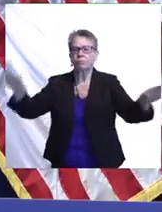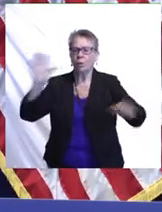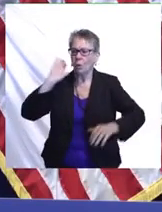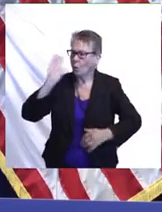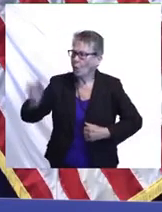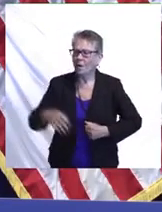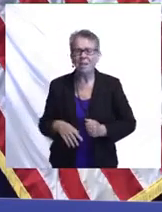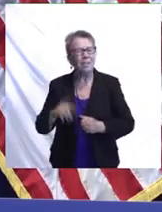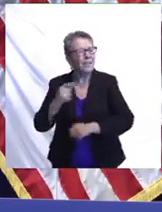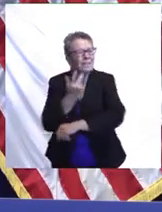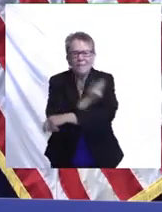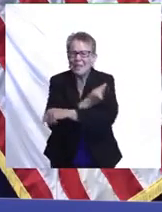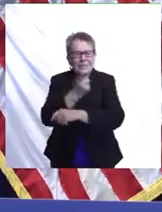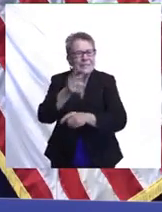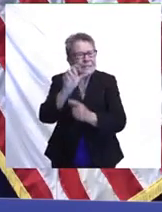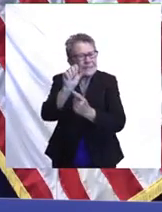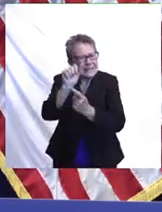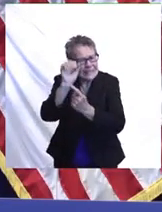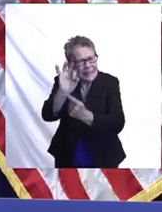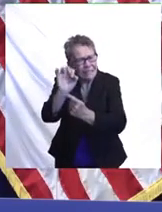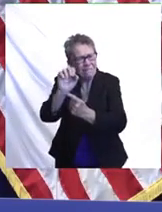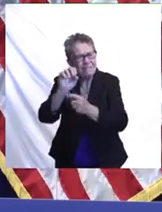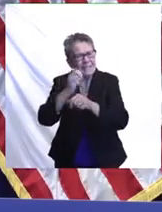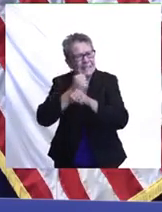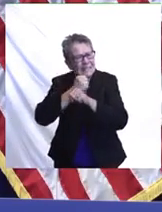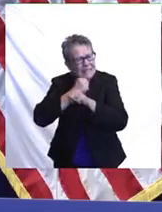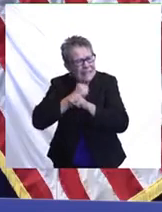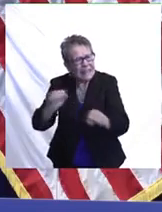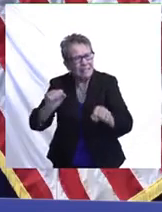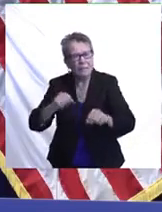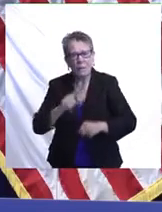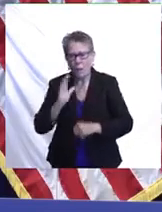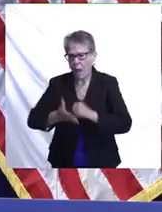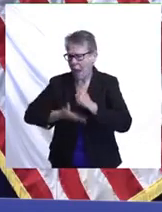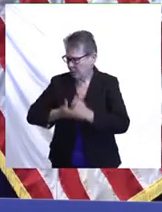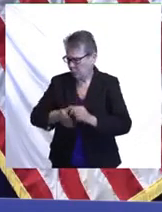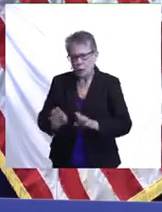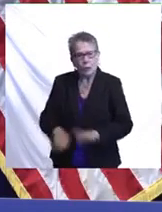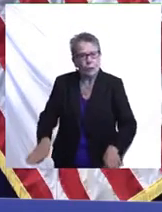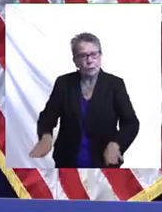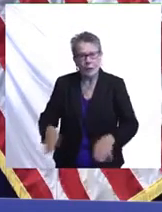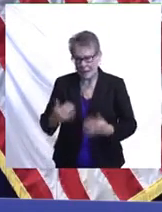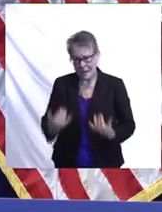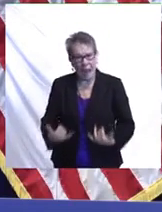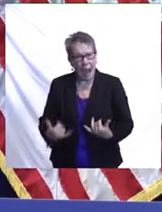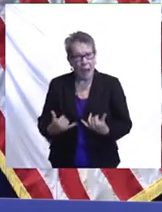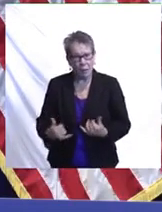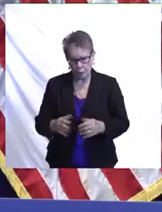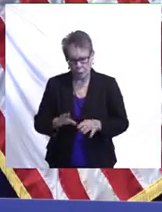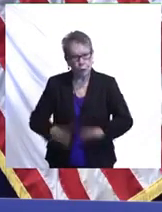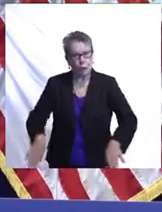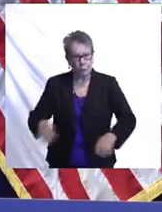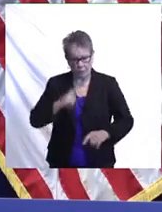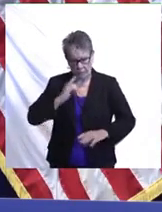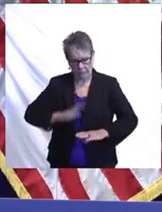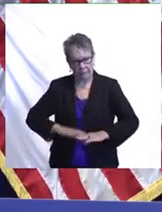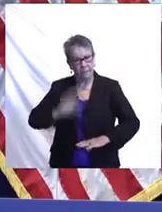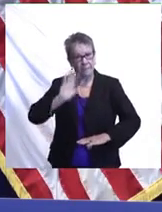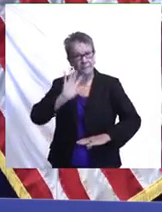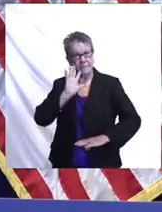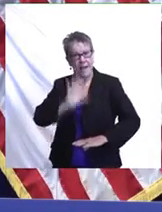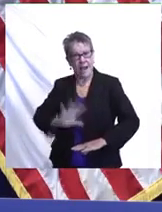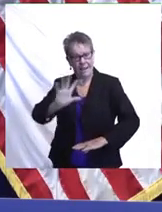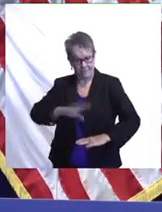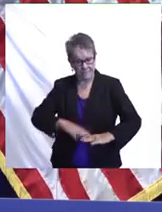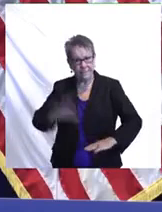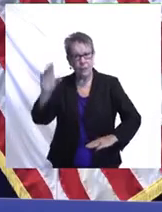in children between the ages of 5 and 11. Among this population in New Jersey, 12% have been vaccinated.